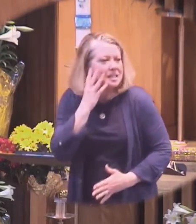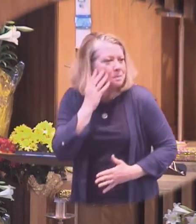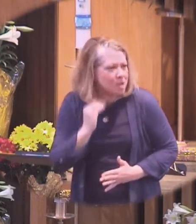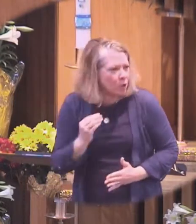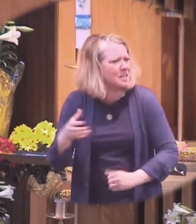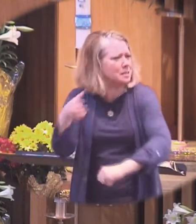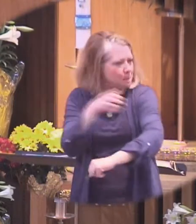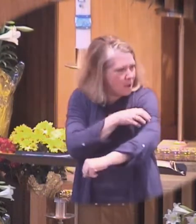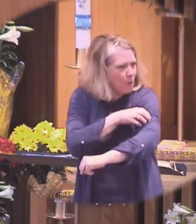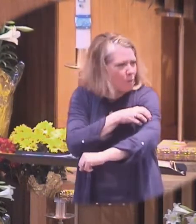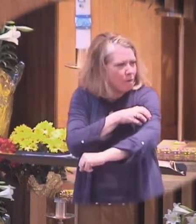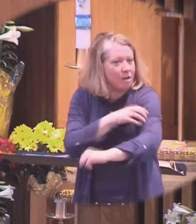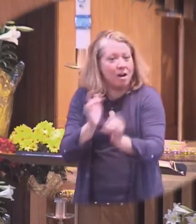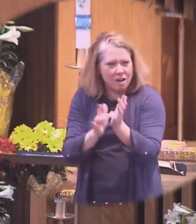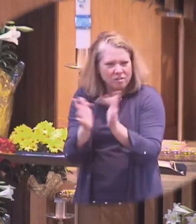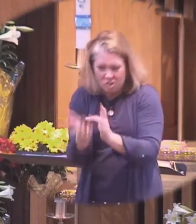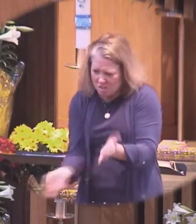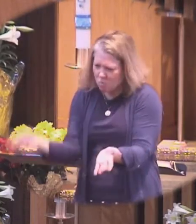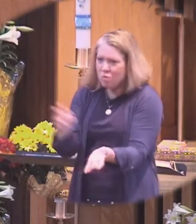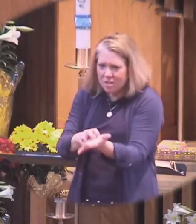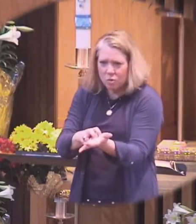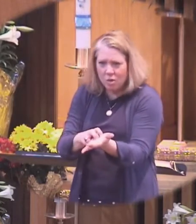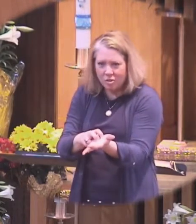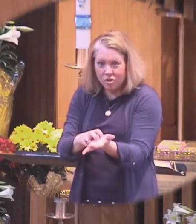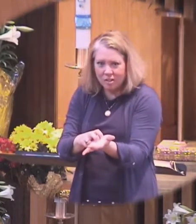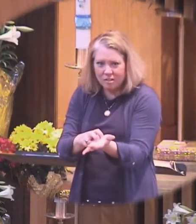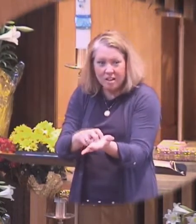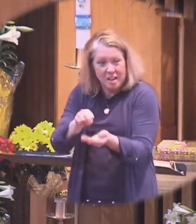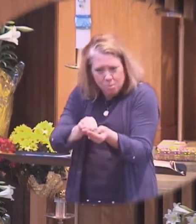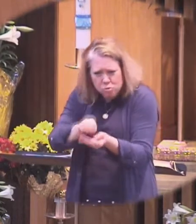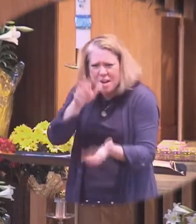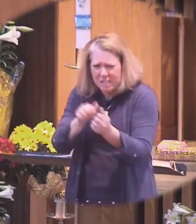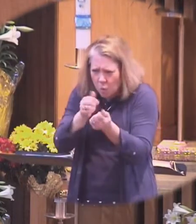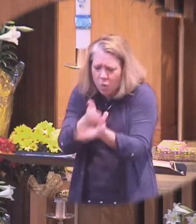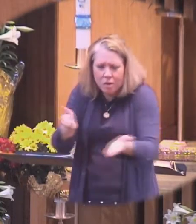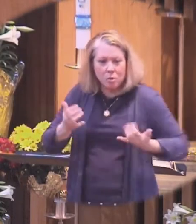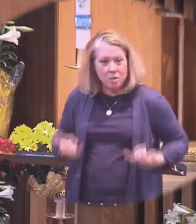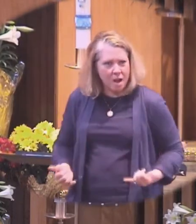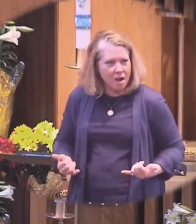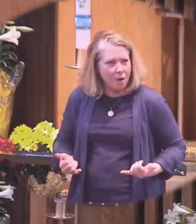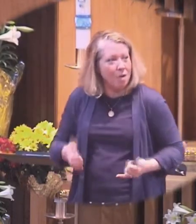that's exactly what allowed John, in that moment when he came to that empty tomb,